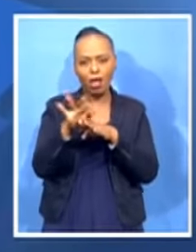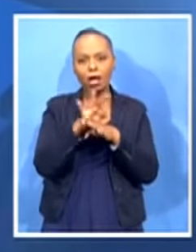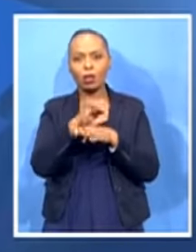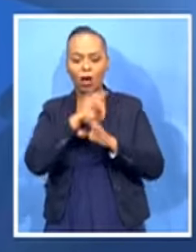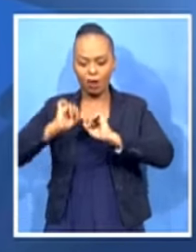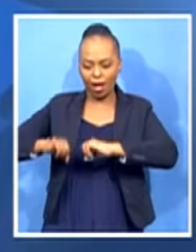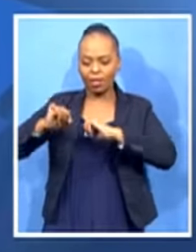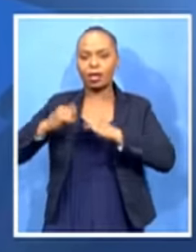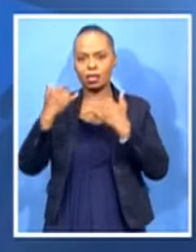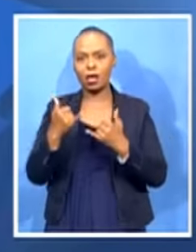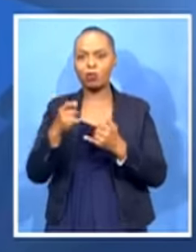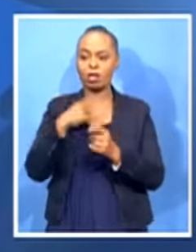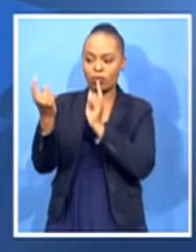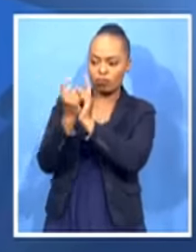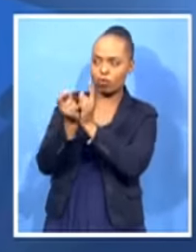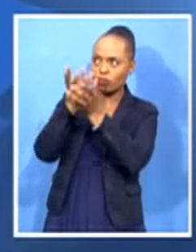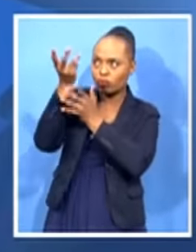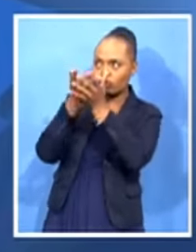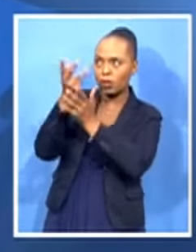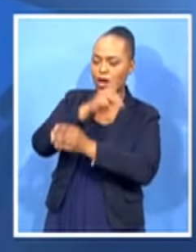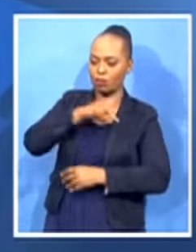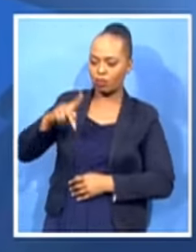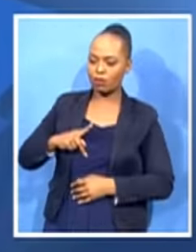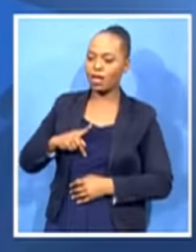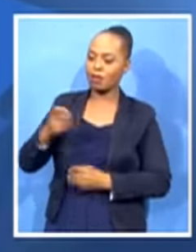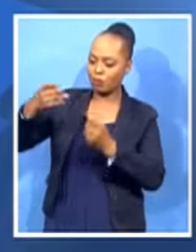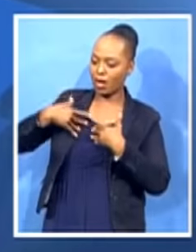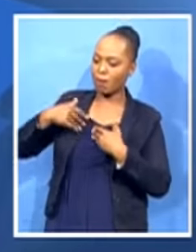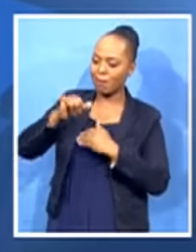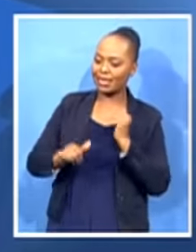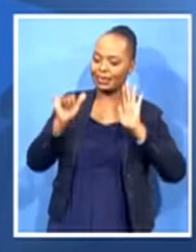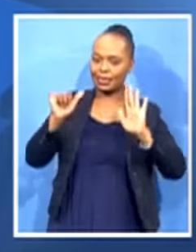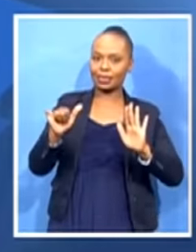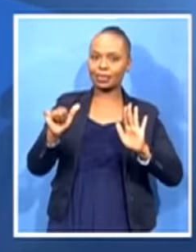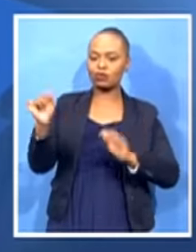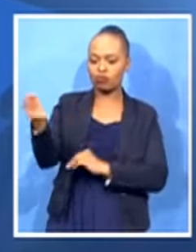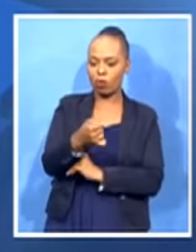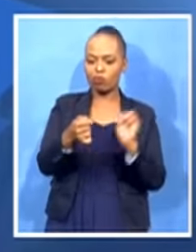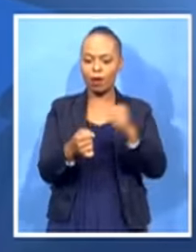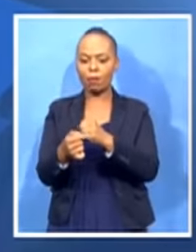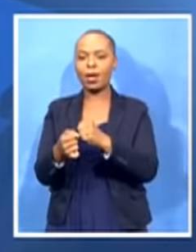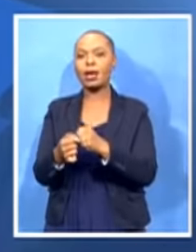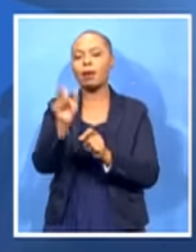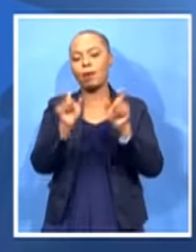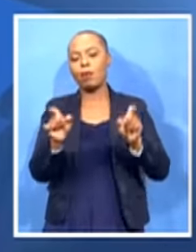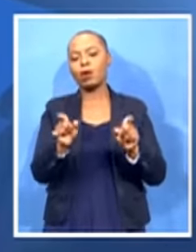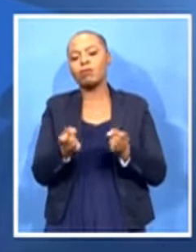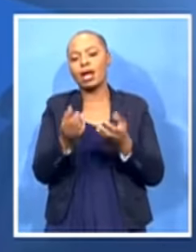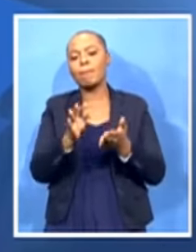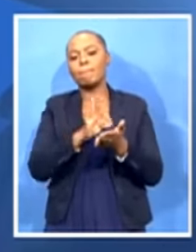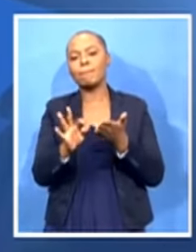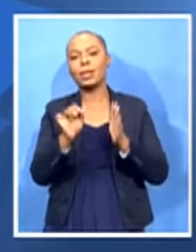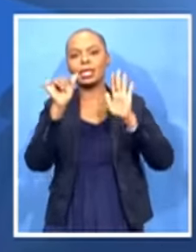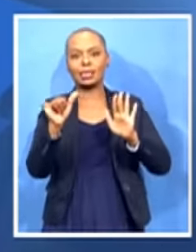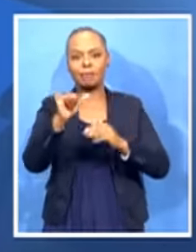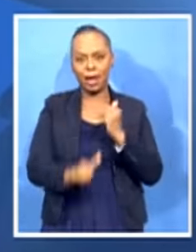were given 6 months to employ people on contract, and that has been increased as well. So all those are means we are using